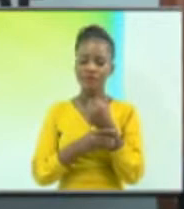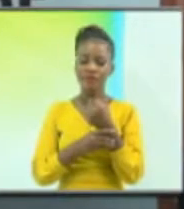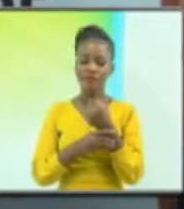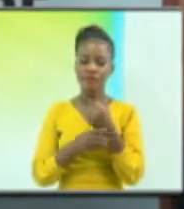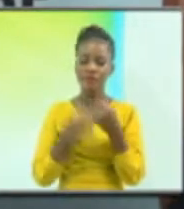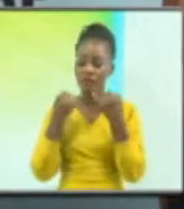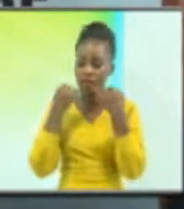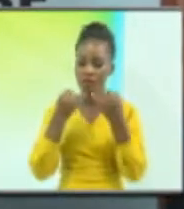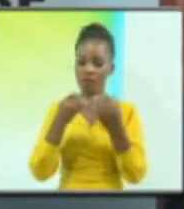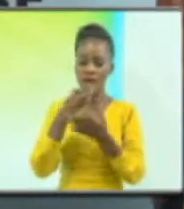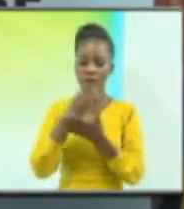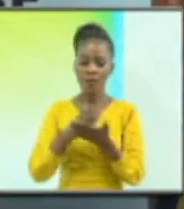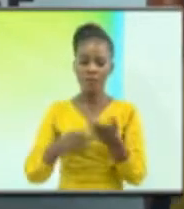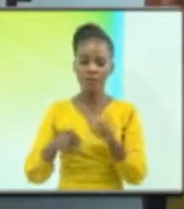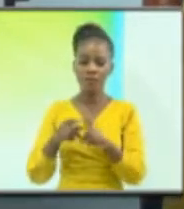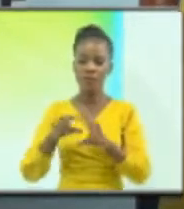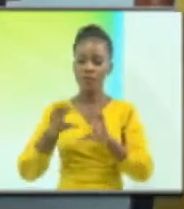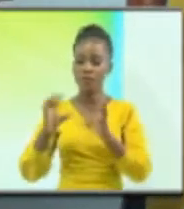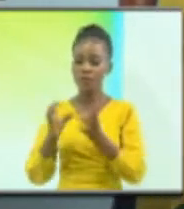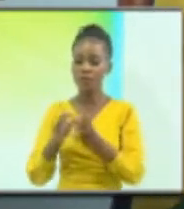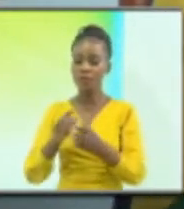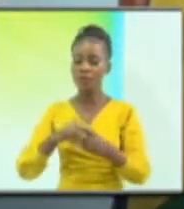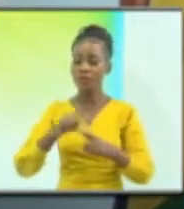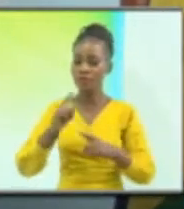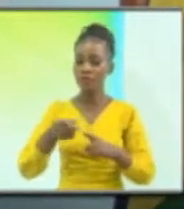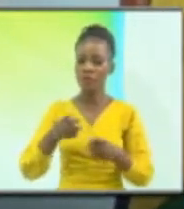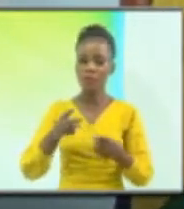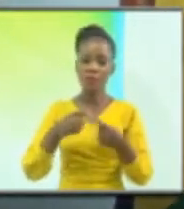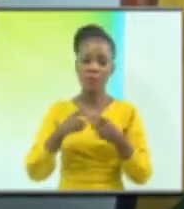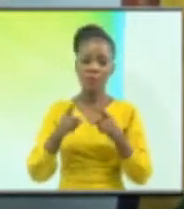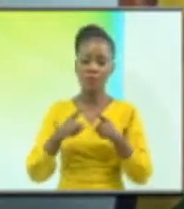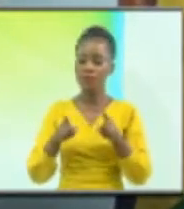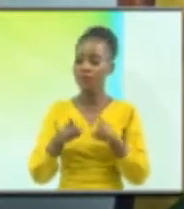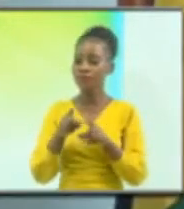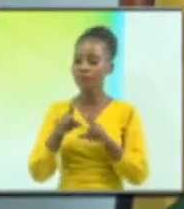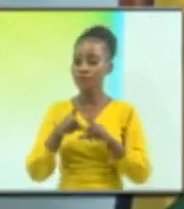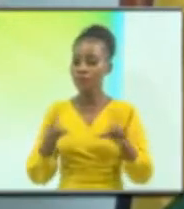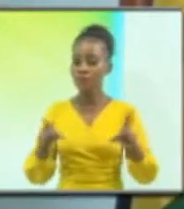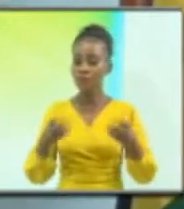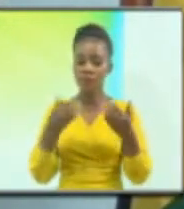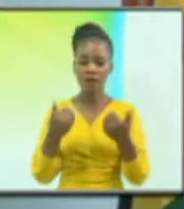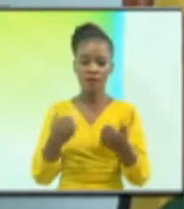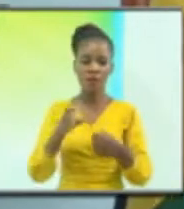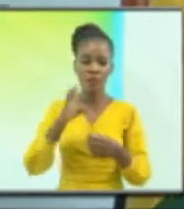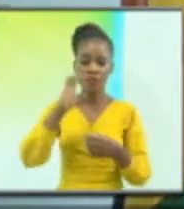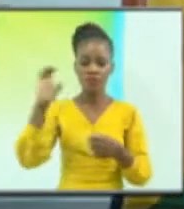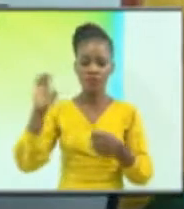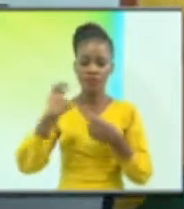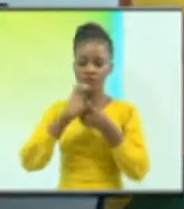sub-counties, division, town councils were at different levels. But across the country,